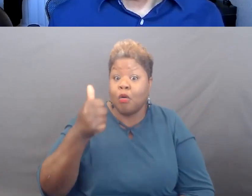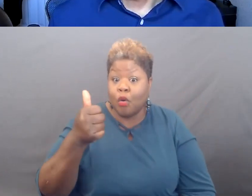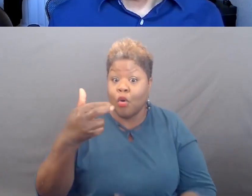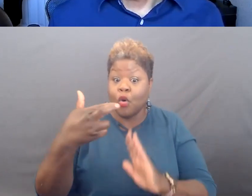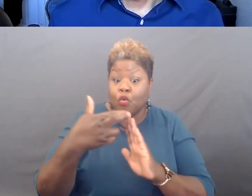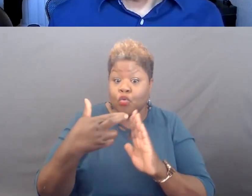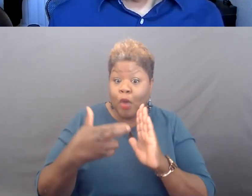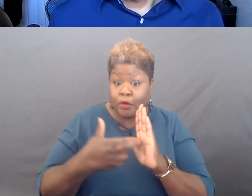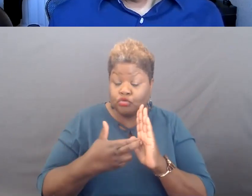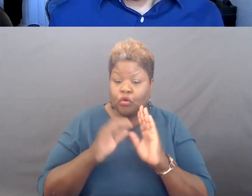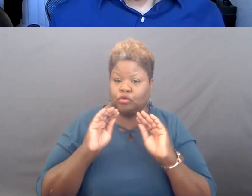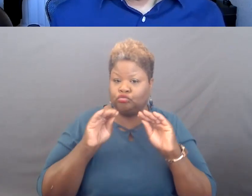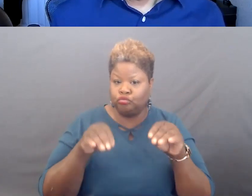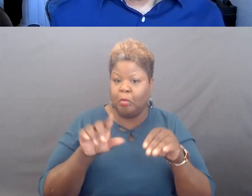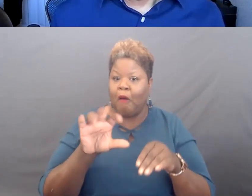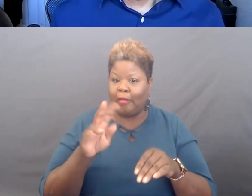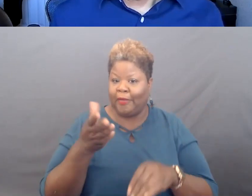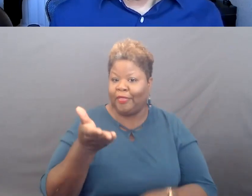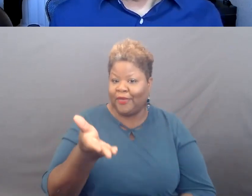John just put the link there.